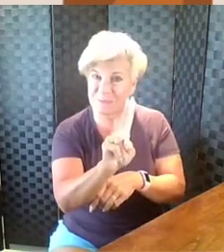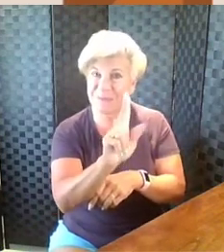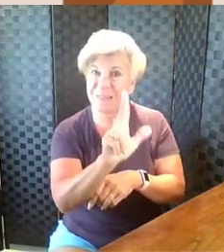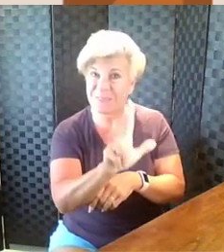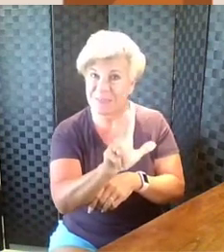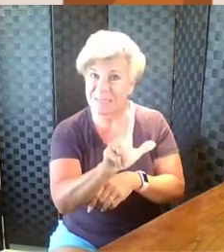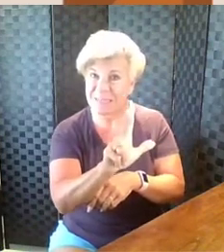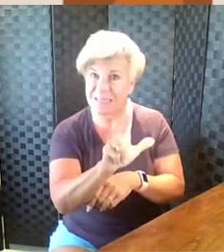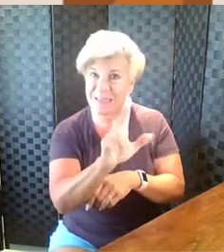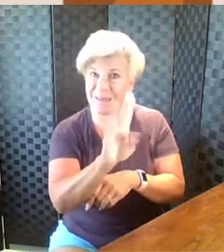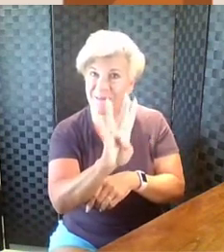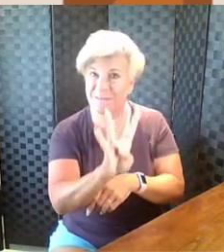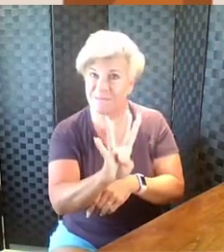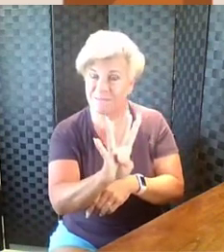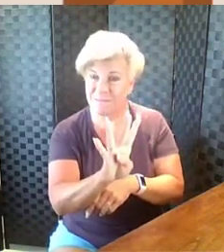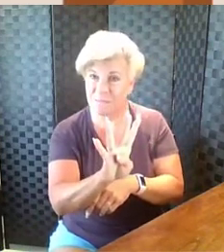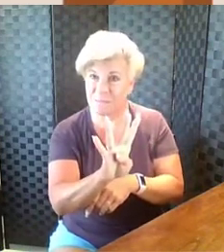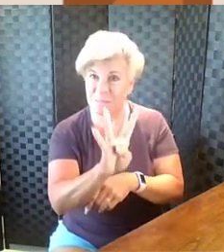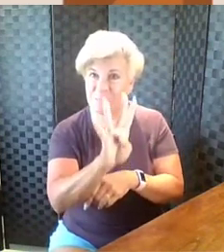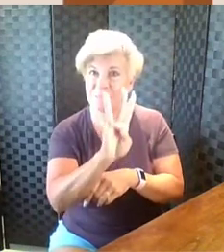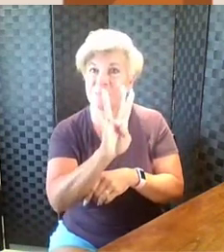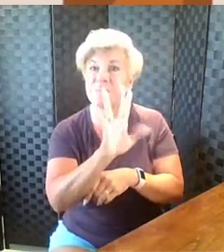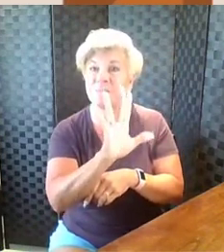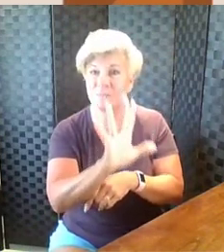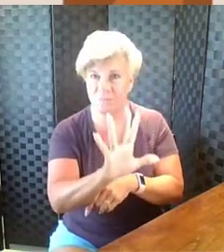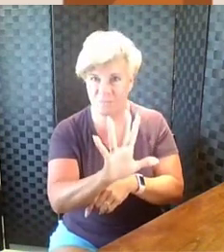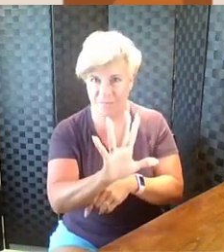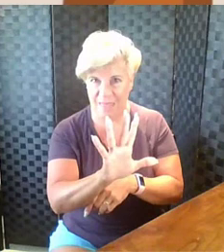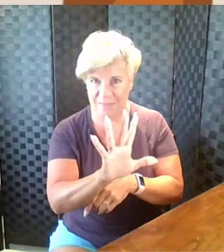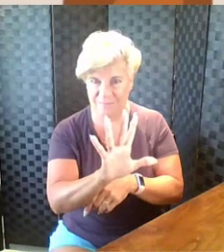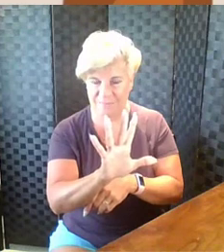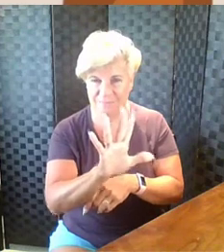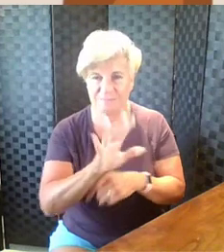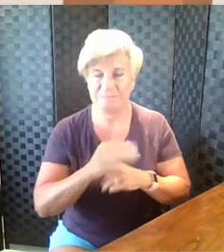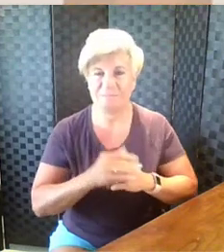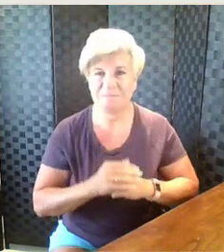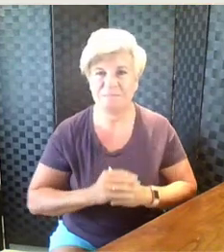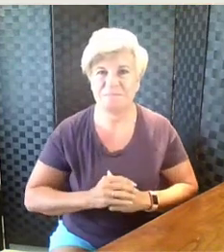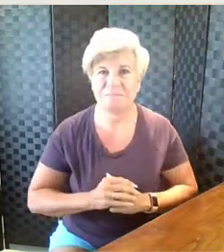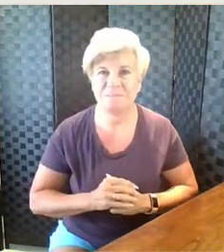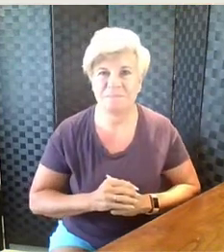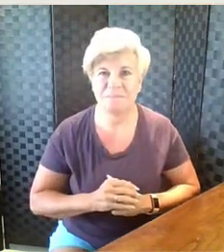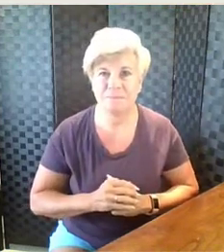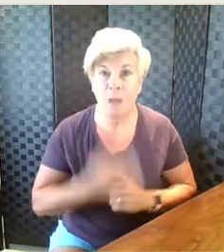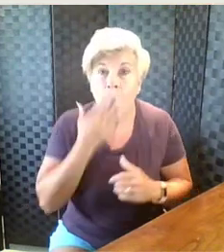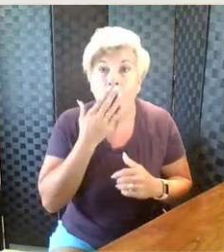2, 3, 4, 5.